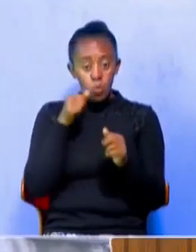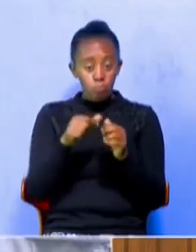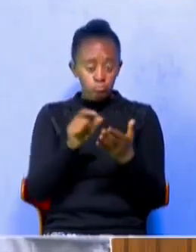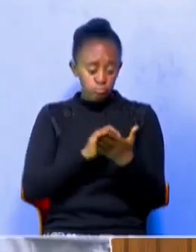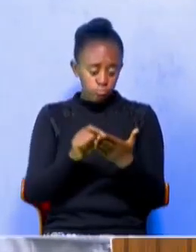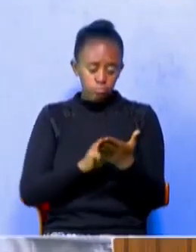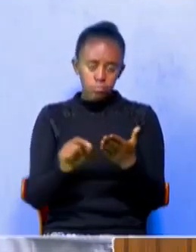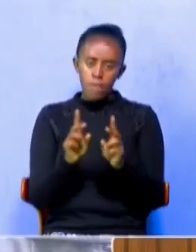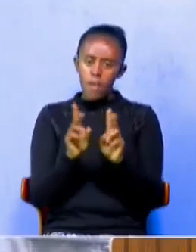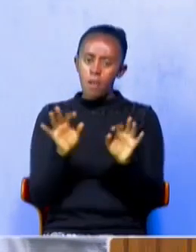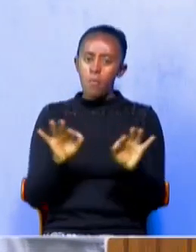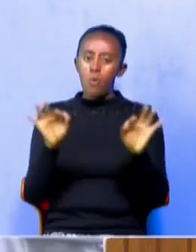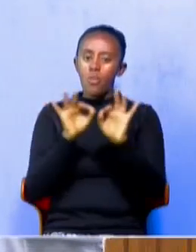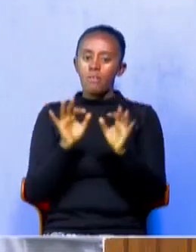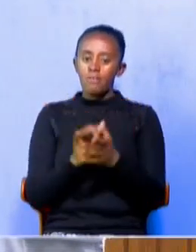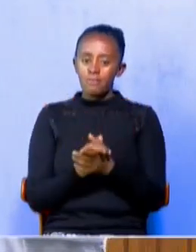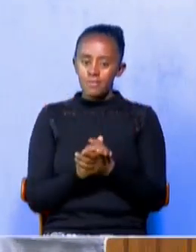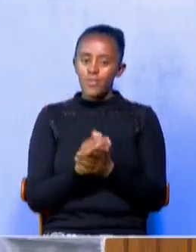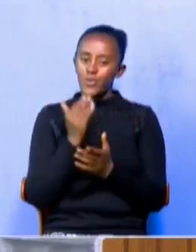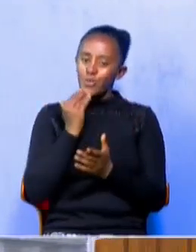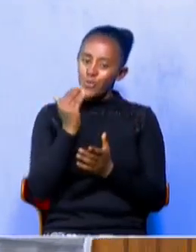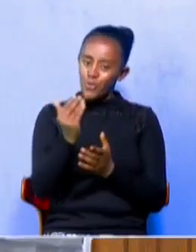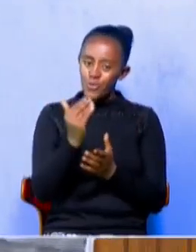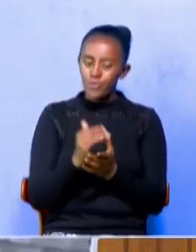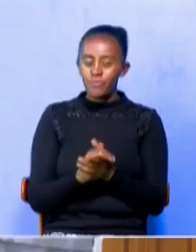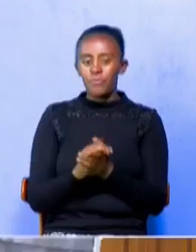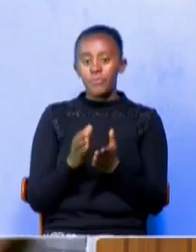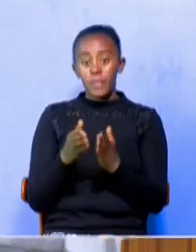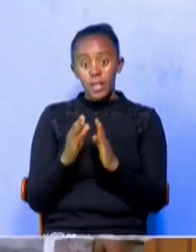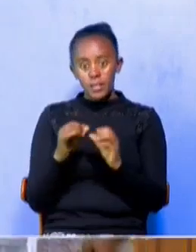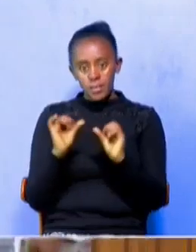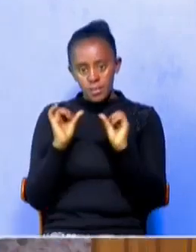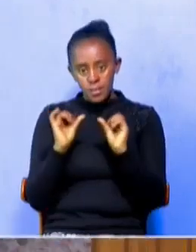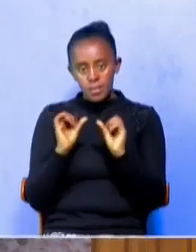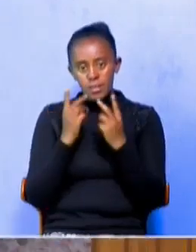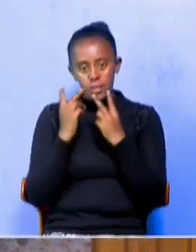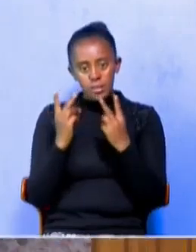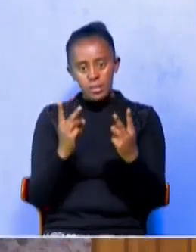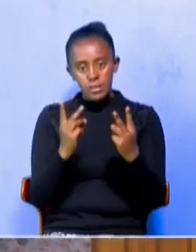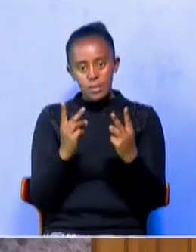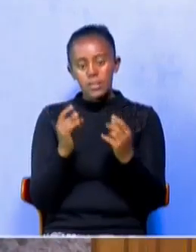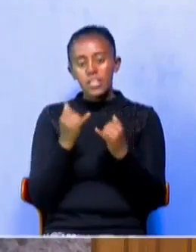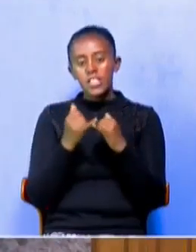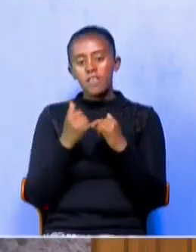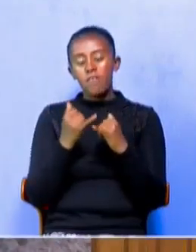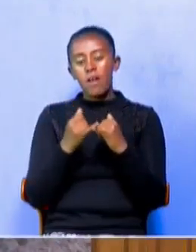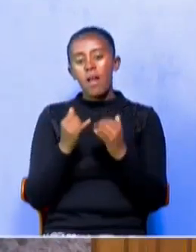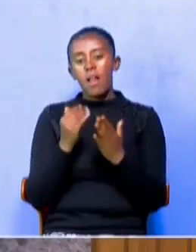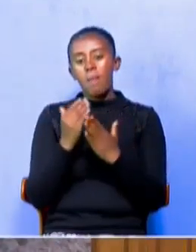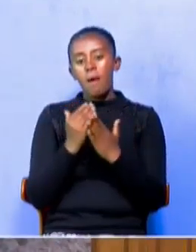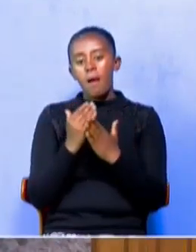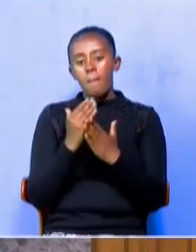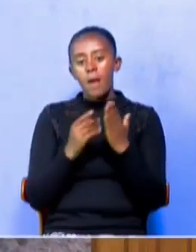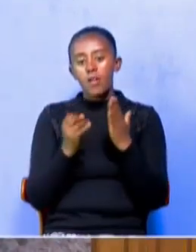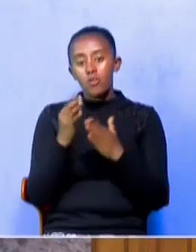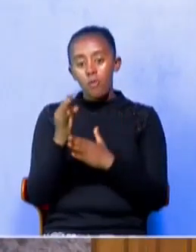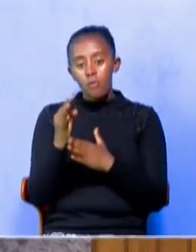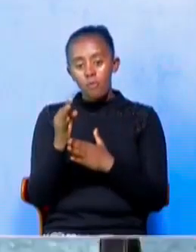important issue. Good. Now, let's go and see the final part of